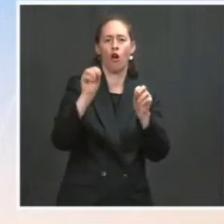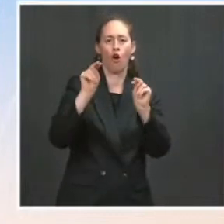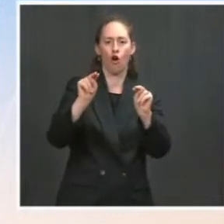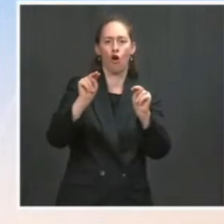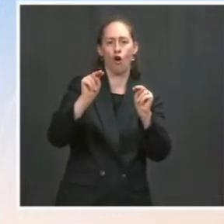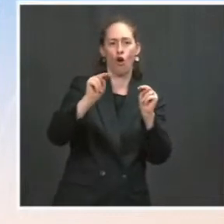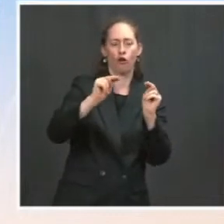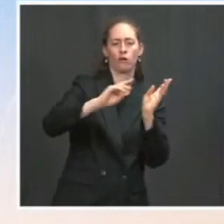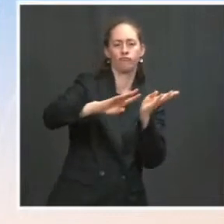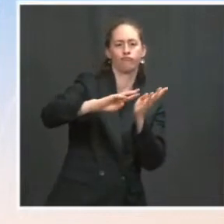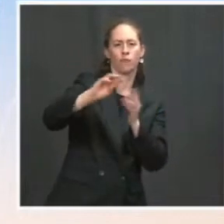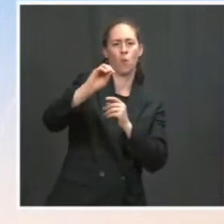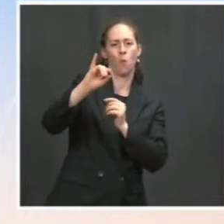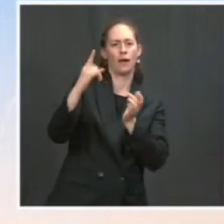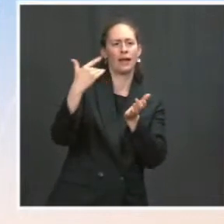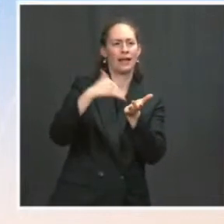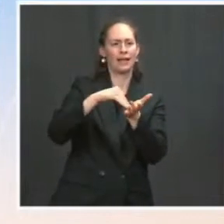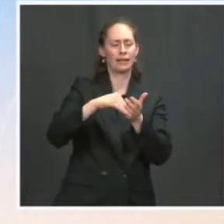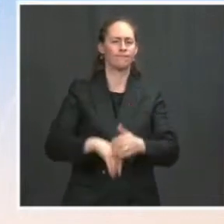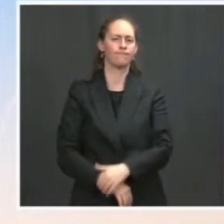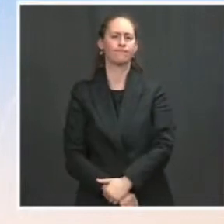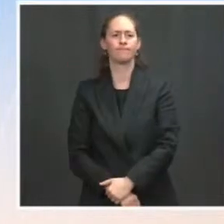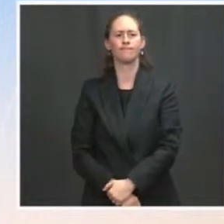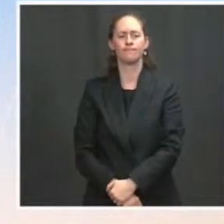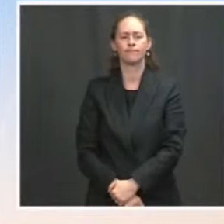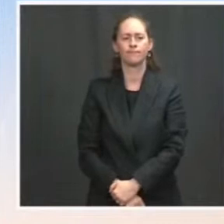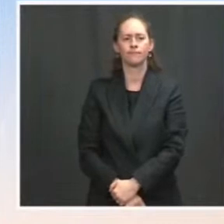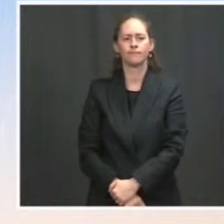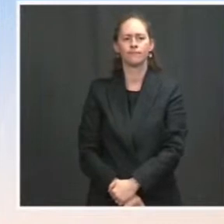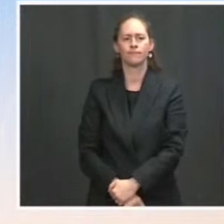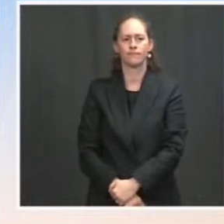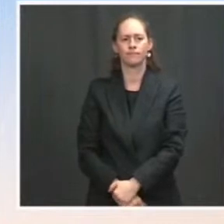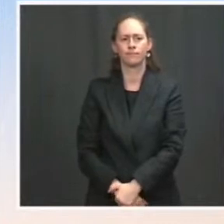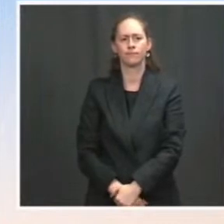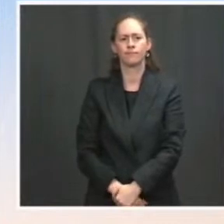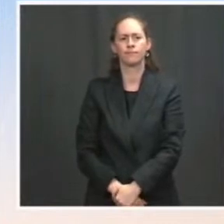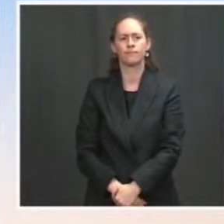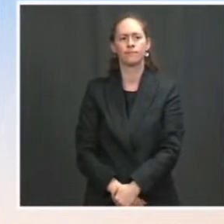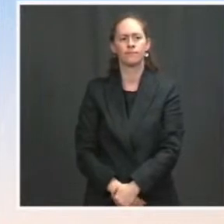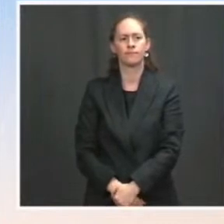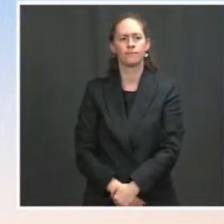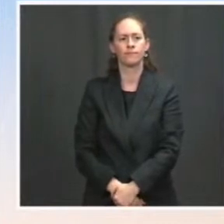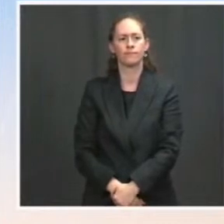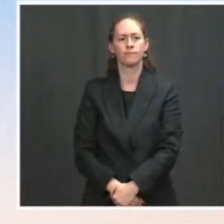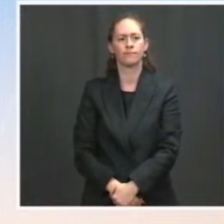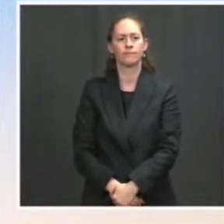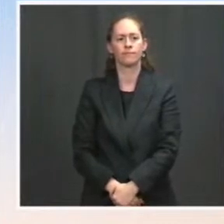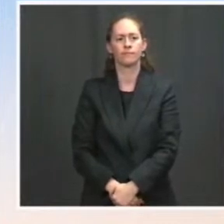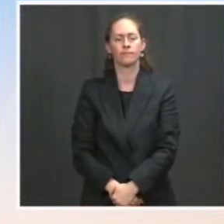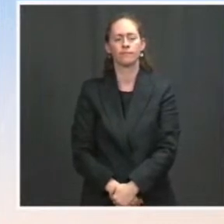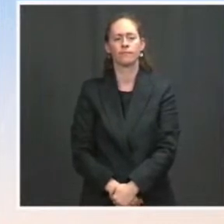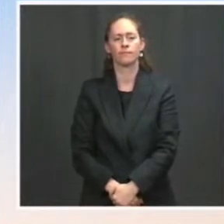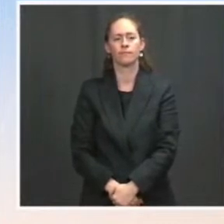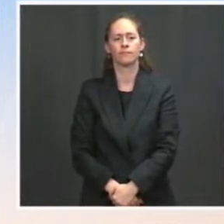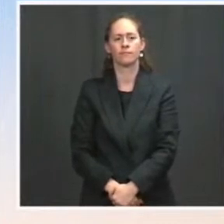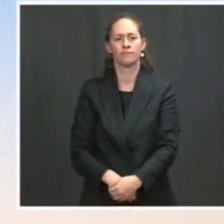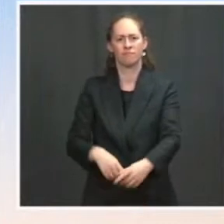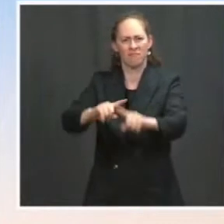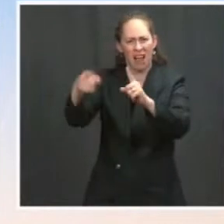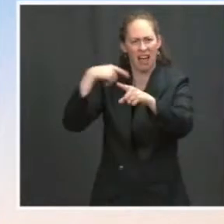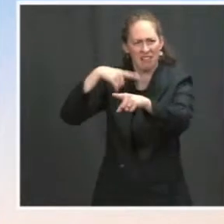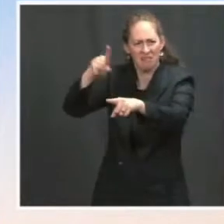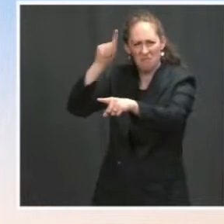for the U.S. government's ability to respond or get a handle on what's exactly happening when a private entity is not requesting support in that